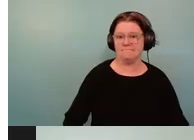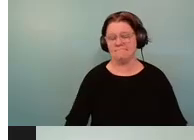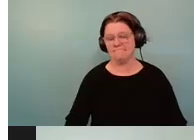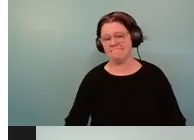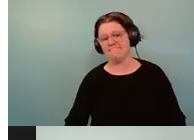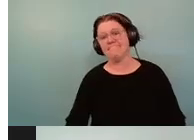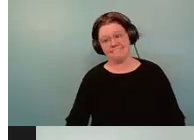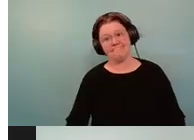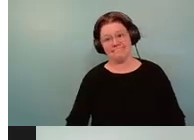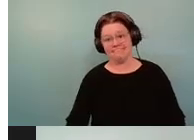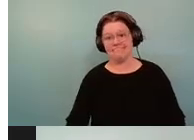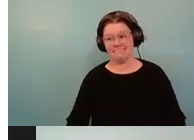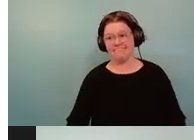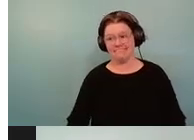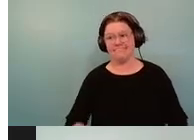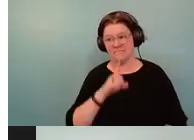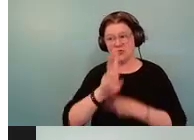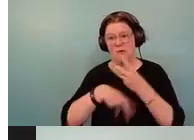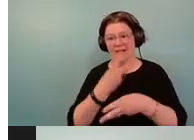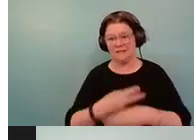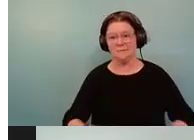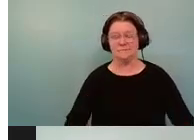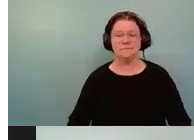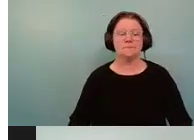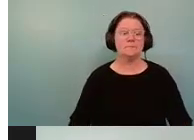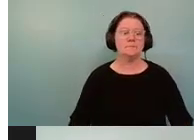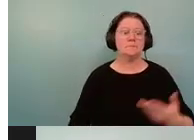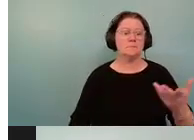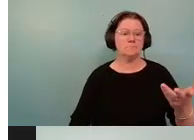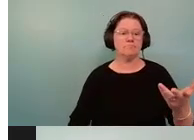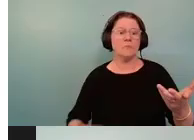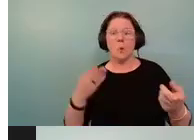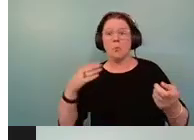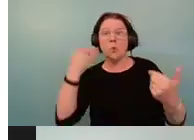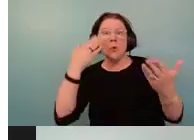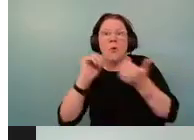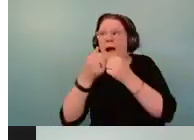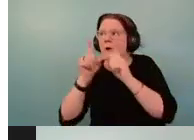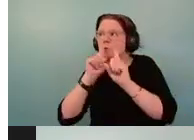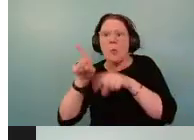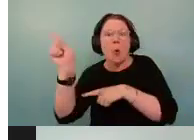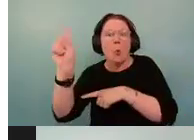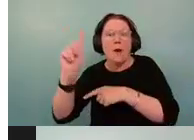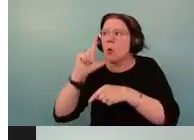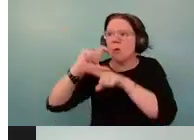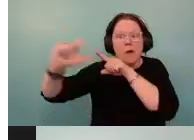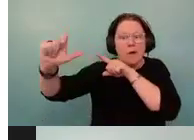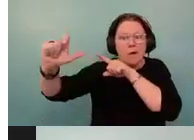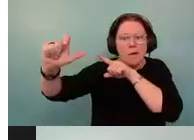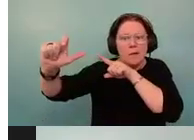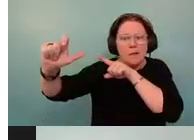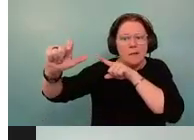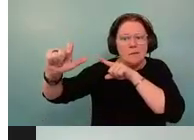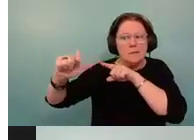So that's a reality that really exists. Don't know where or how to report. So are your